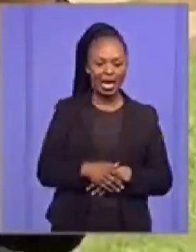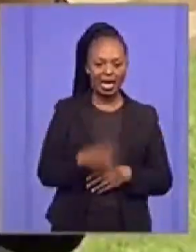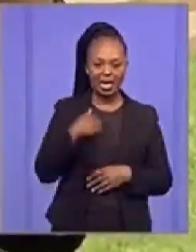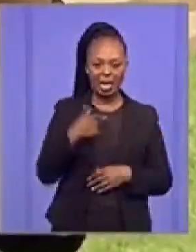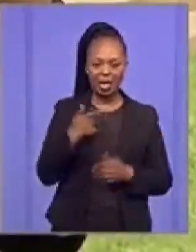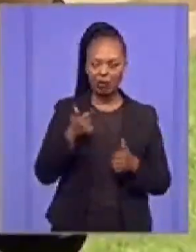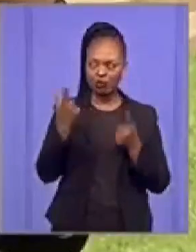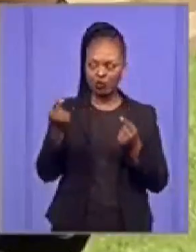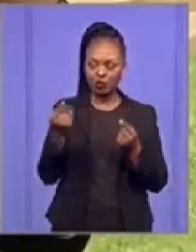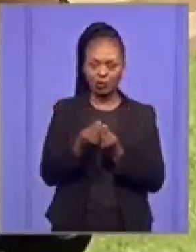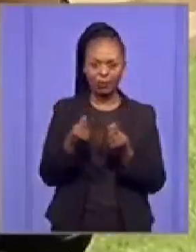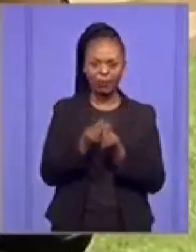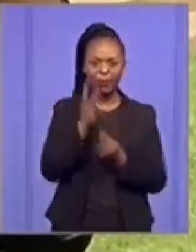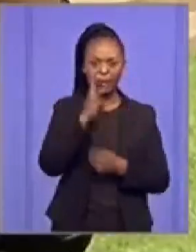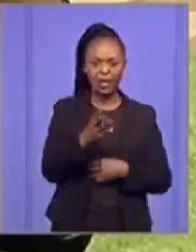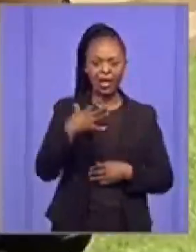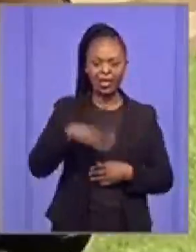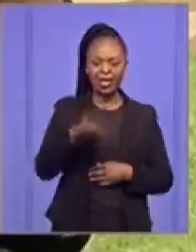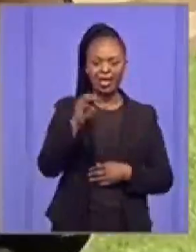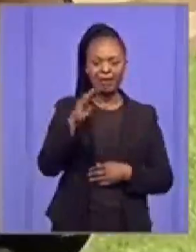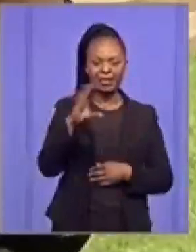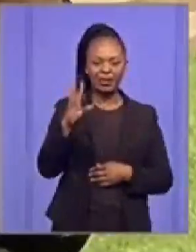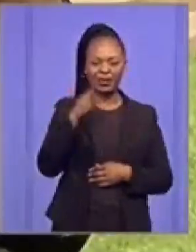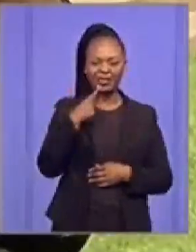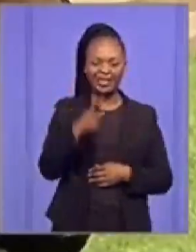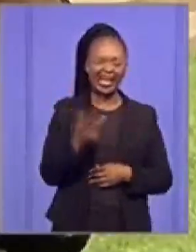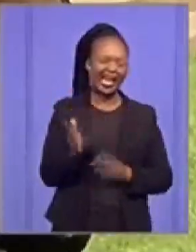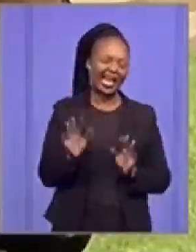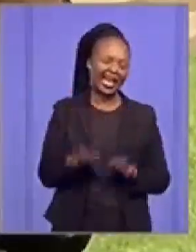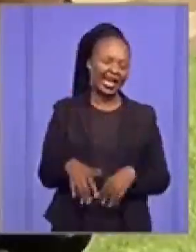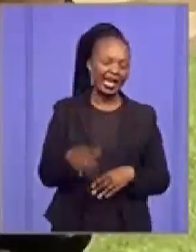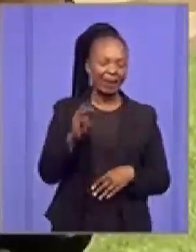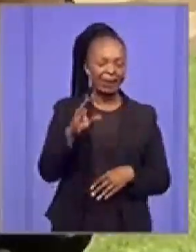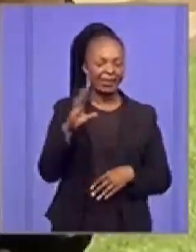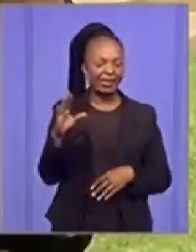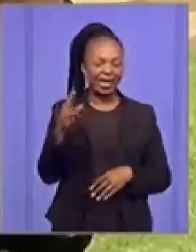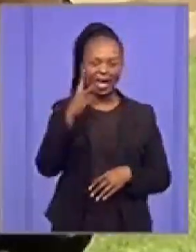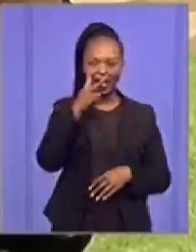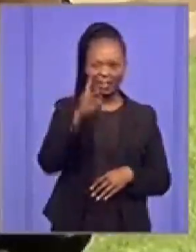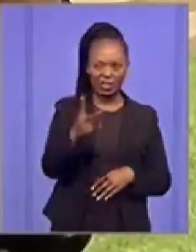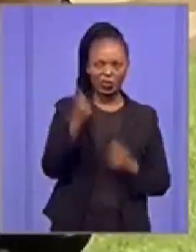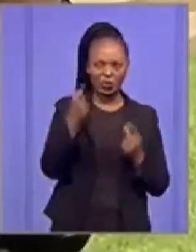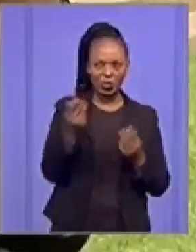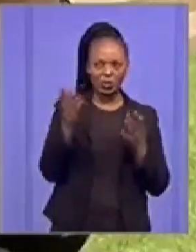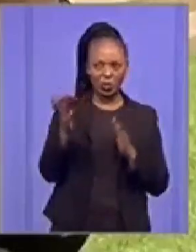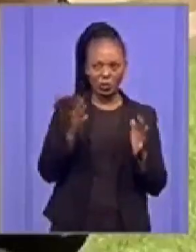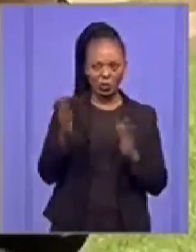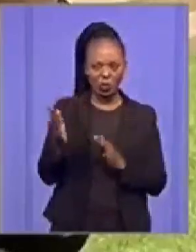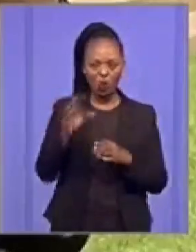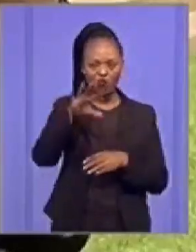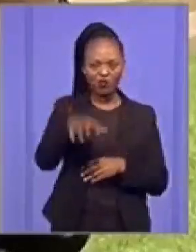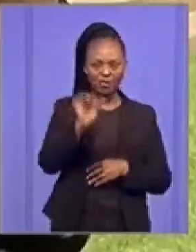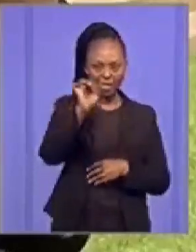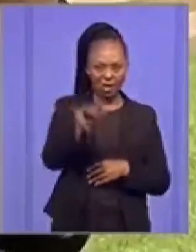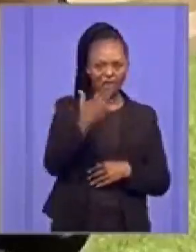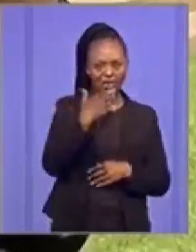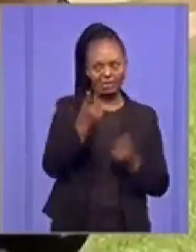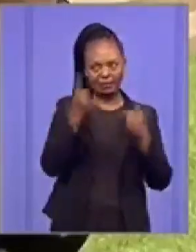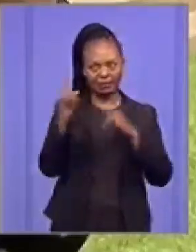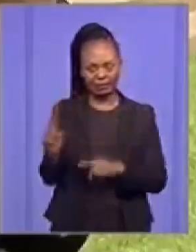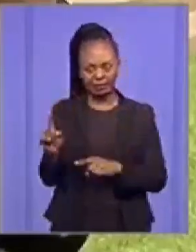piggyback. Other MECs will say, MEC, I see you are doing this in your province. Can we come and